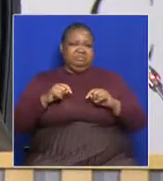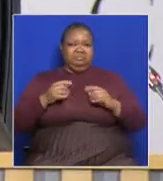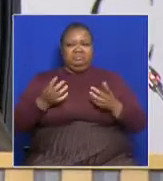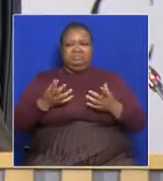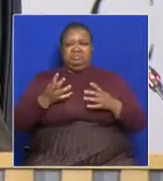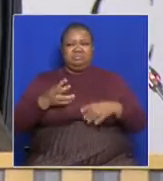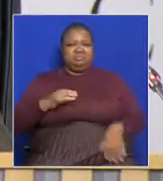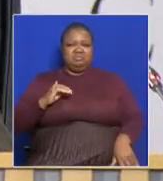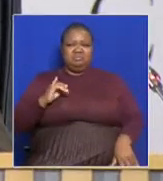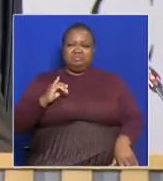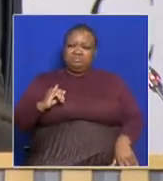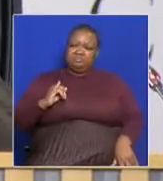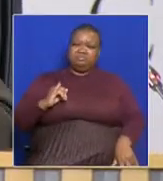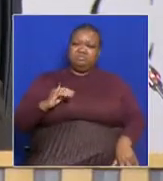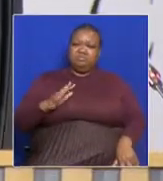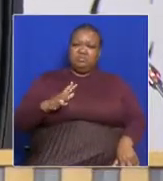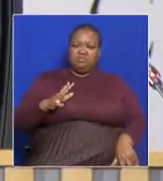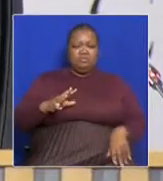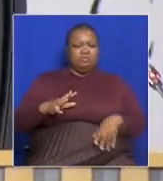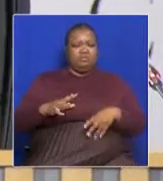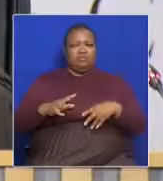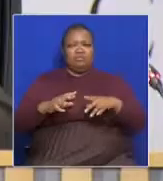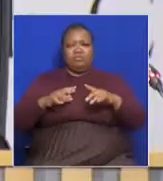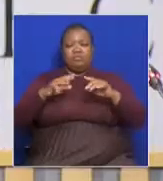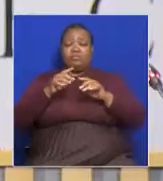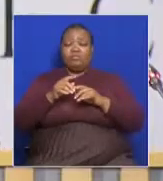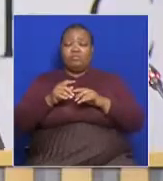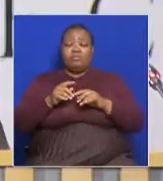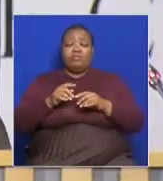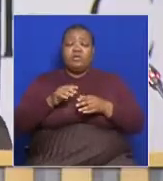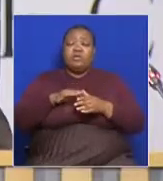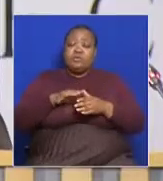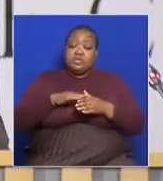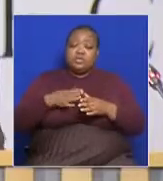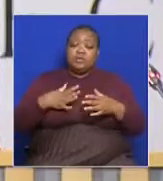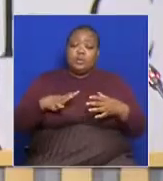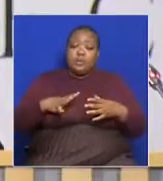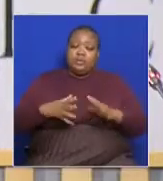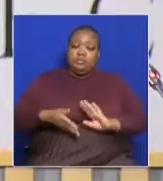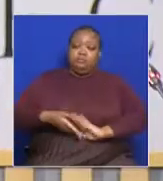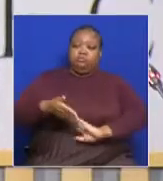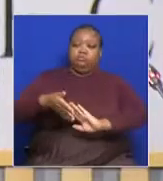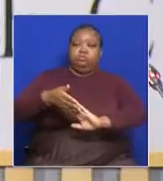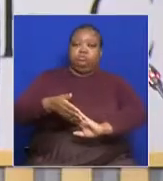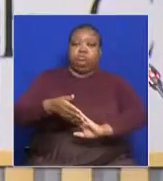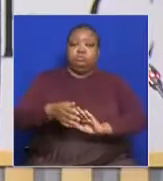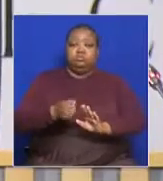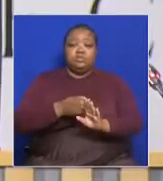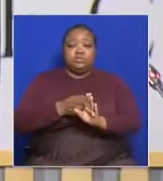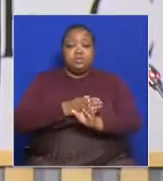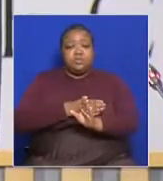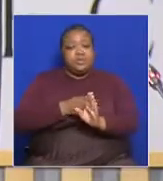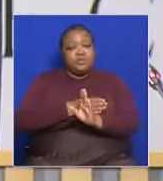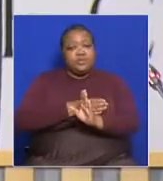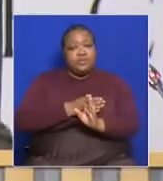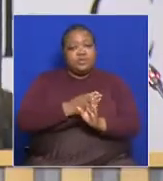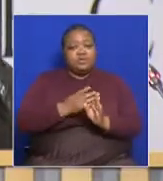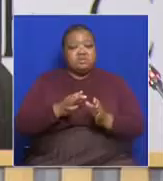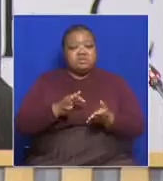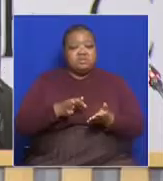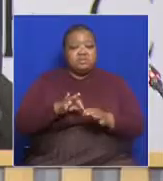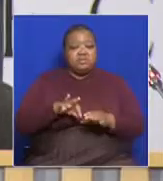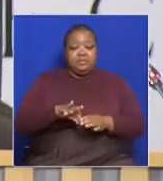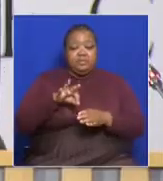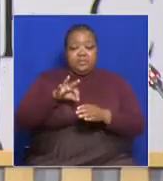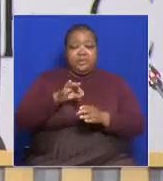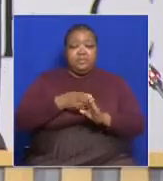getting the ball rolling. And I thought these other prerequisites that come before you actually take a sample or send anything to the lab, meaning